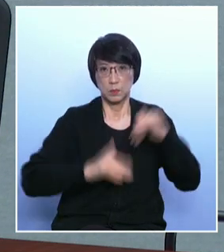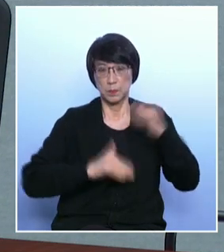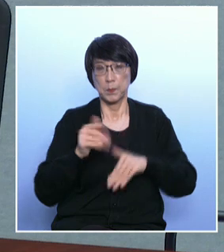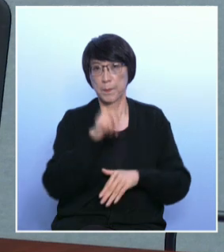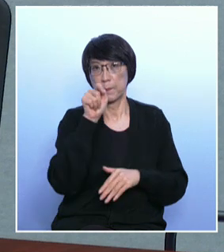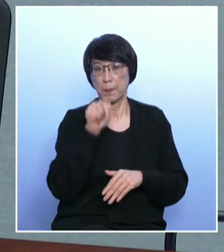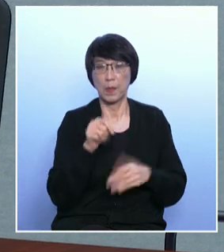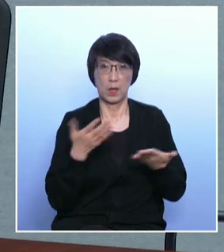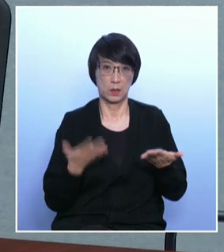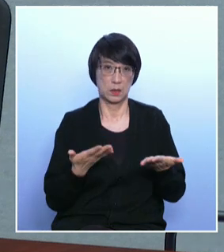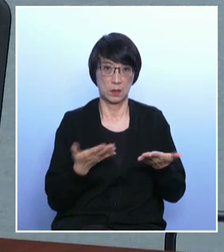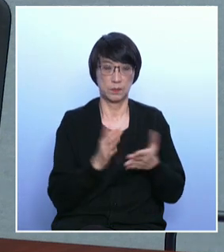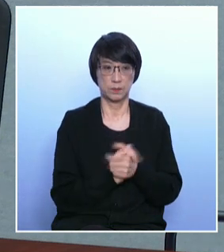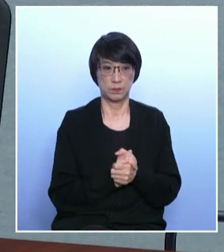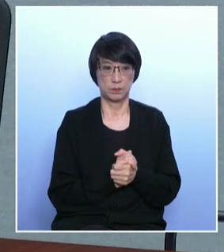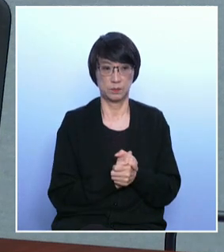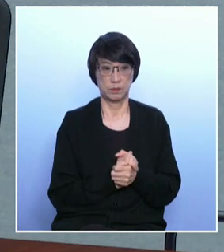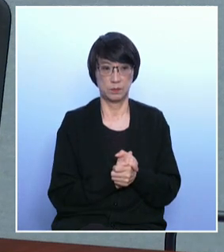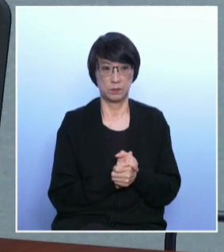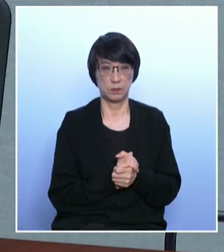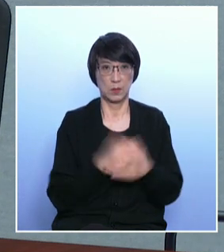And a more technical question.